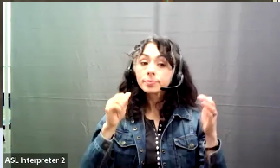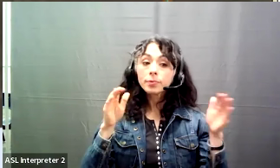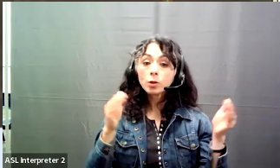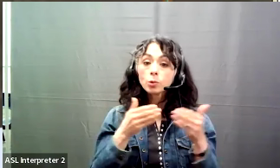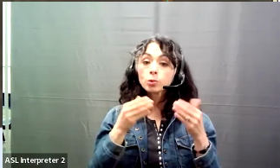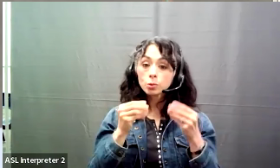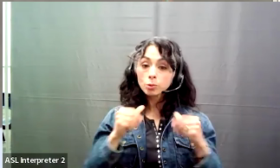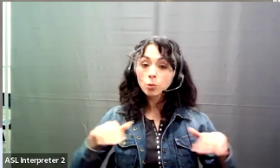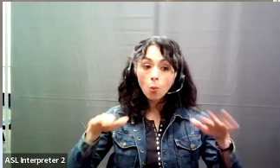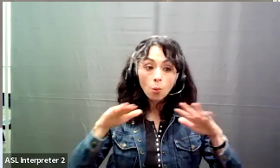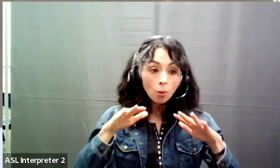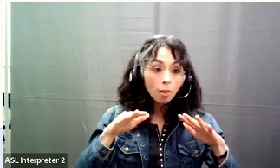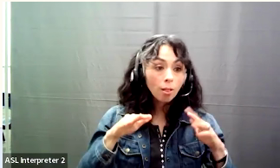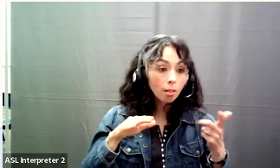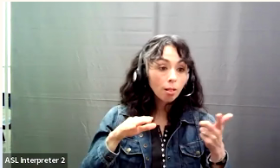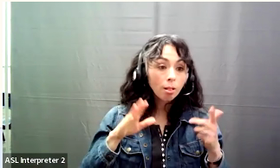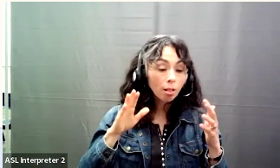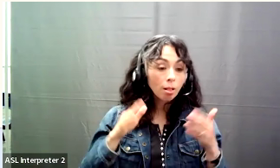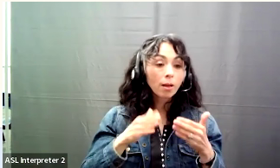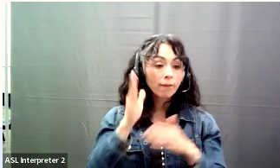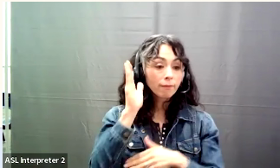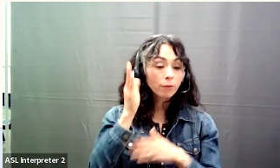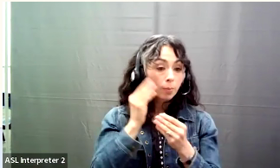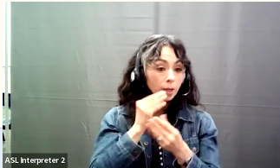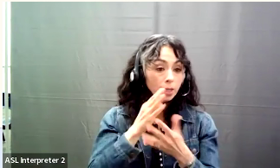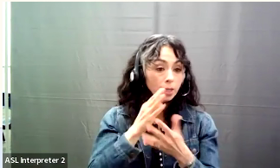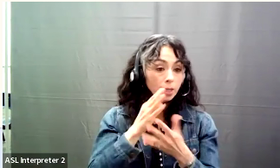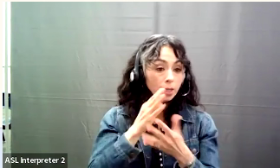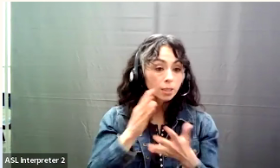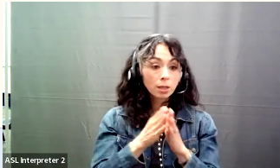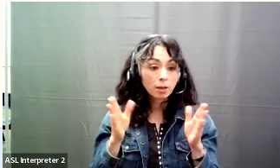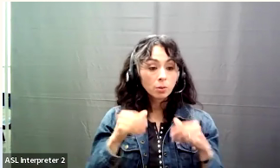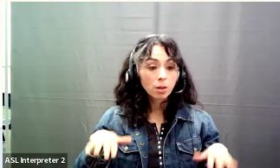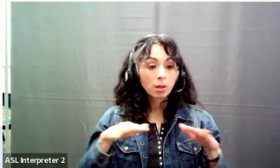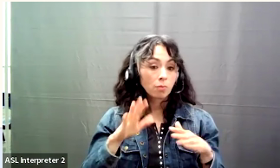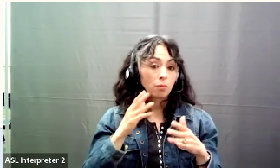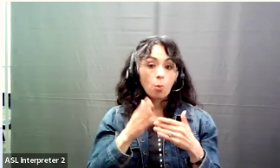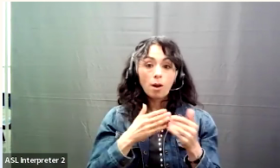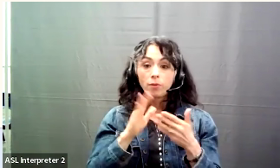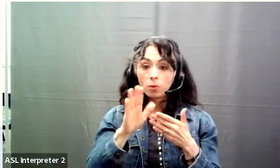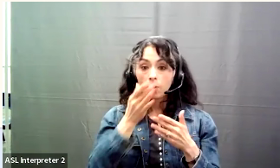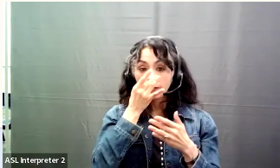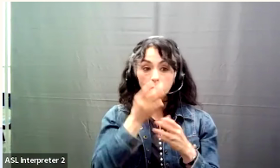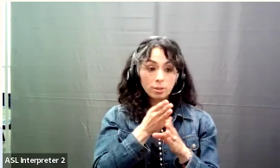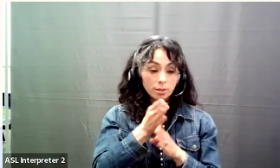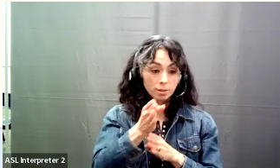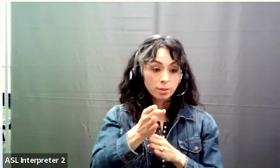soils, and it gives you general information on the soil that is part of your area of